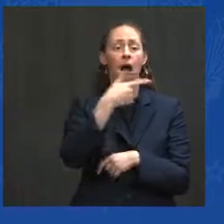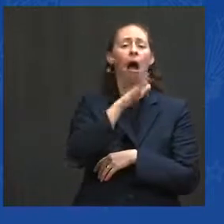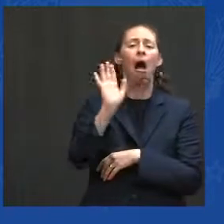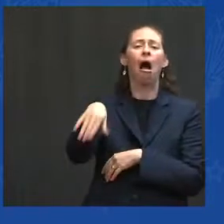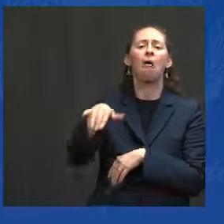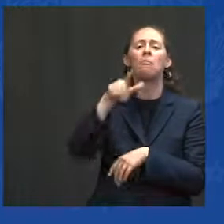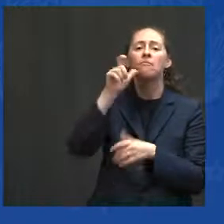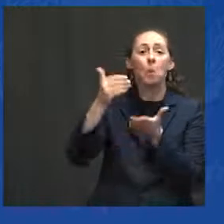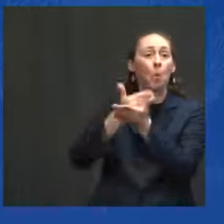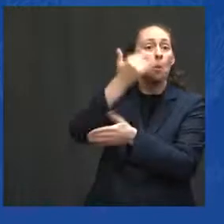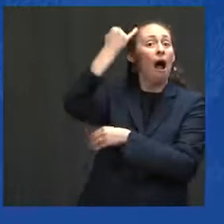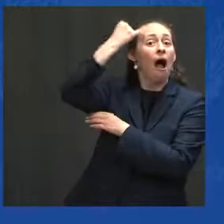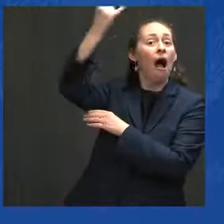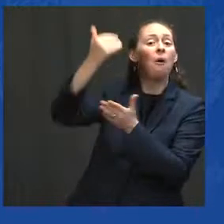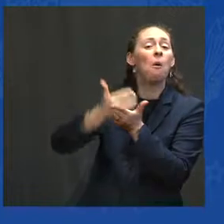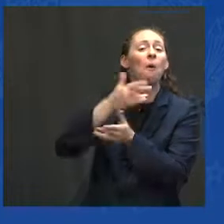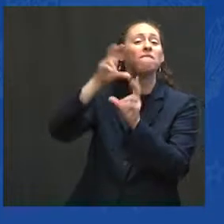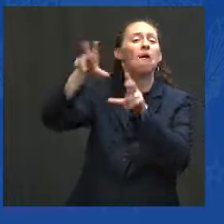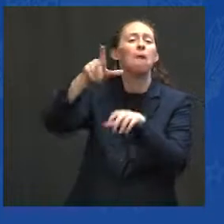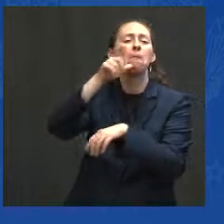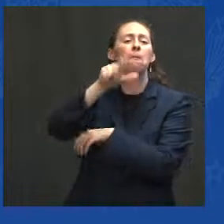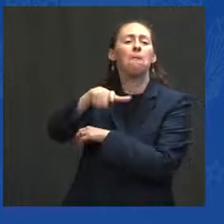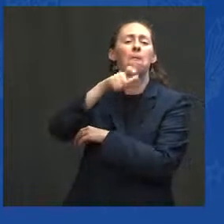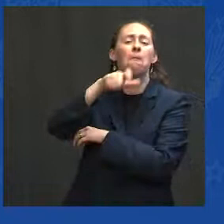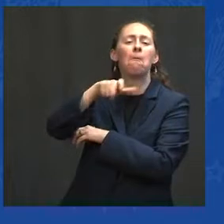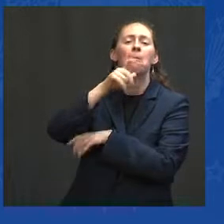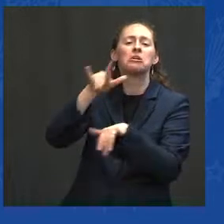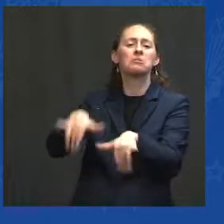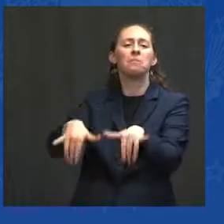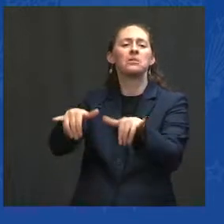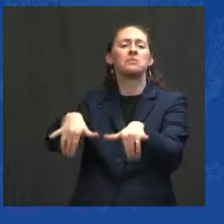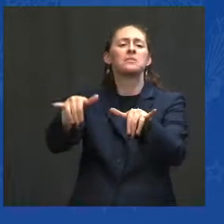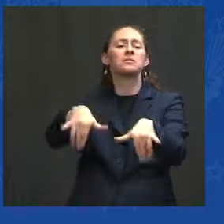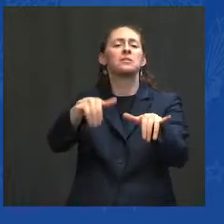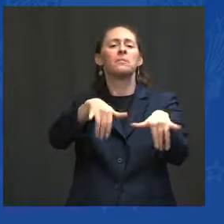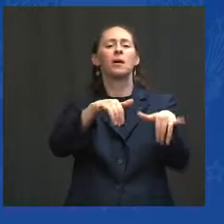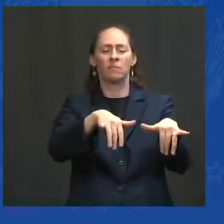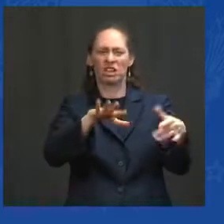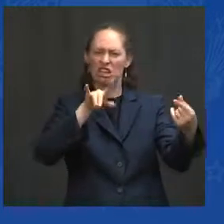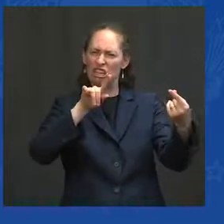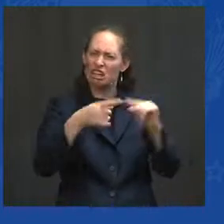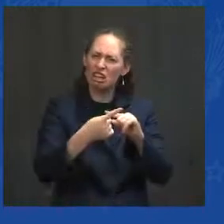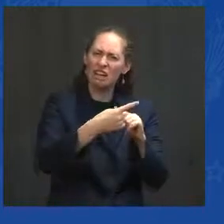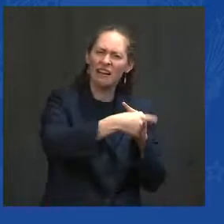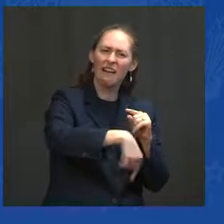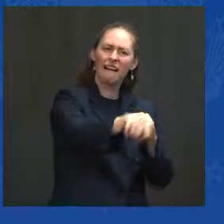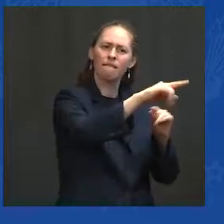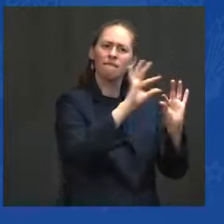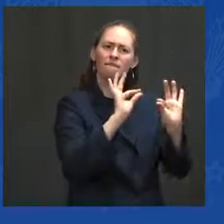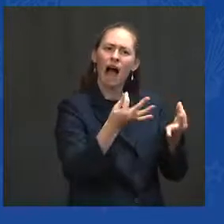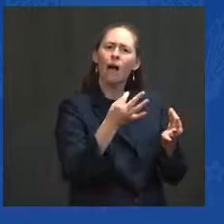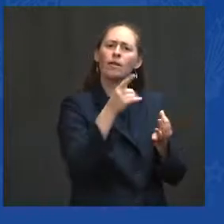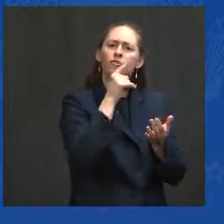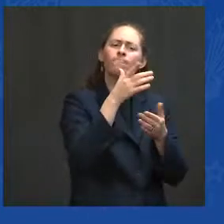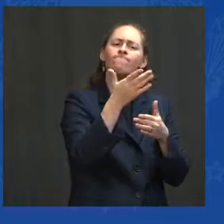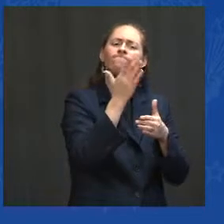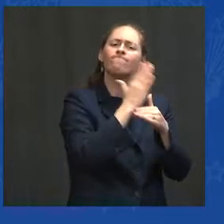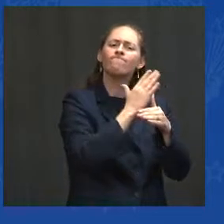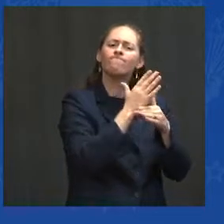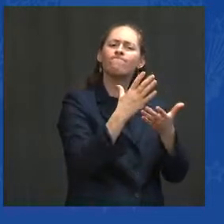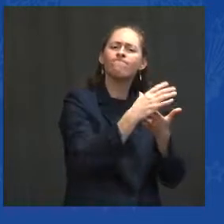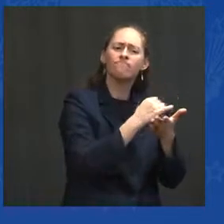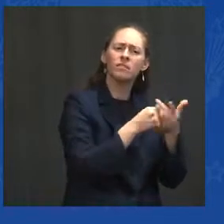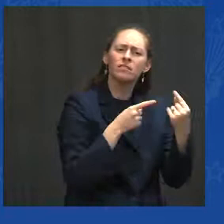in their workforce. That hurts working families and hurts our economy. All told, between